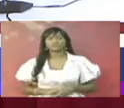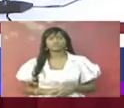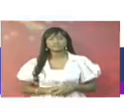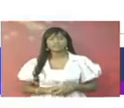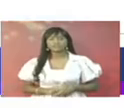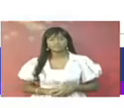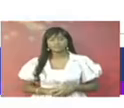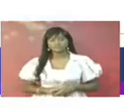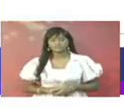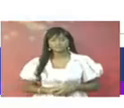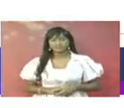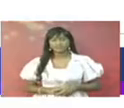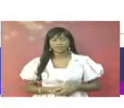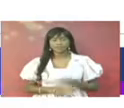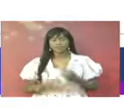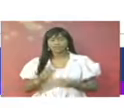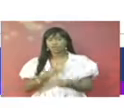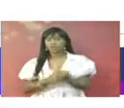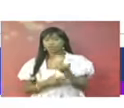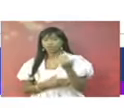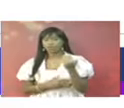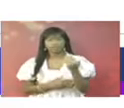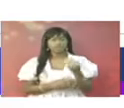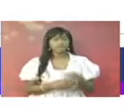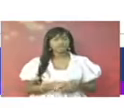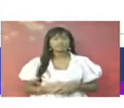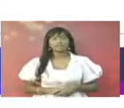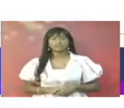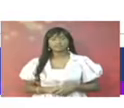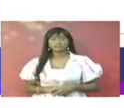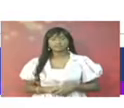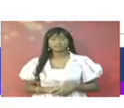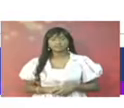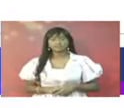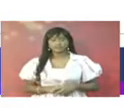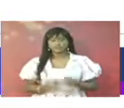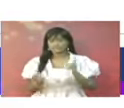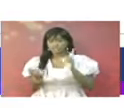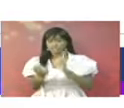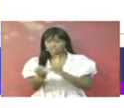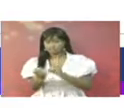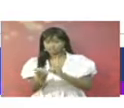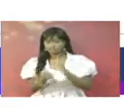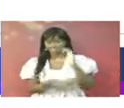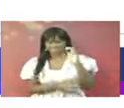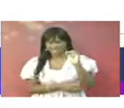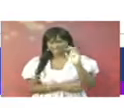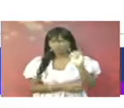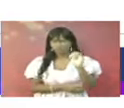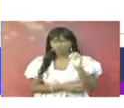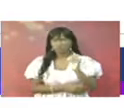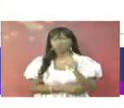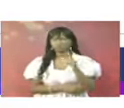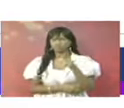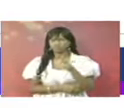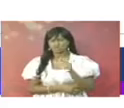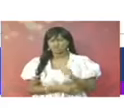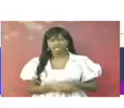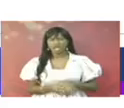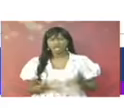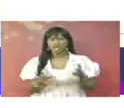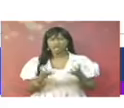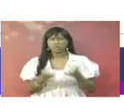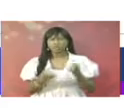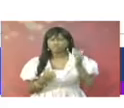Good morning to everyone else there with Field Turner I-95.5. Dr. Parishram, I would like to find